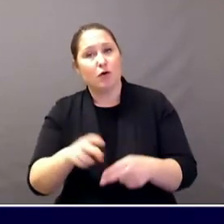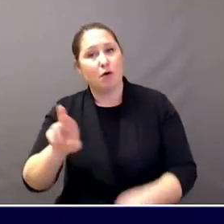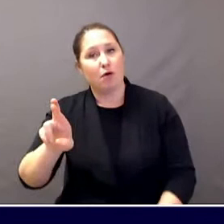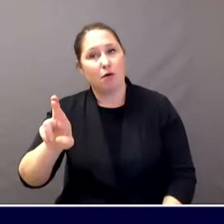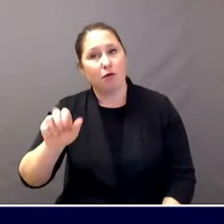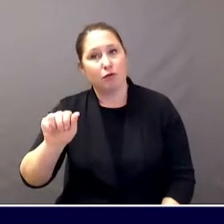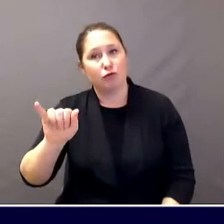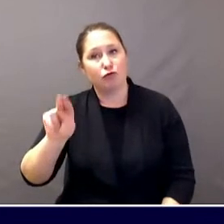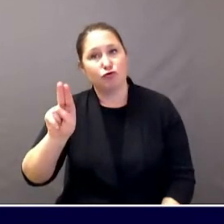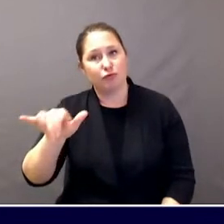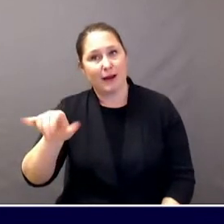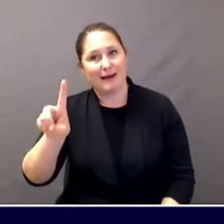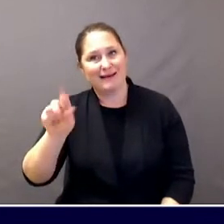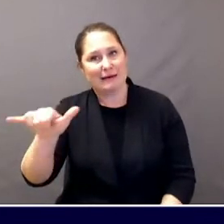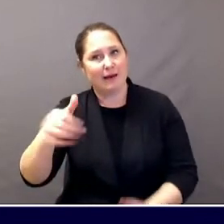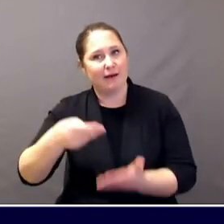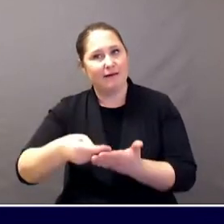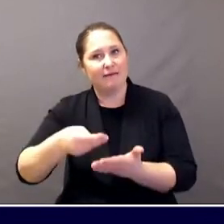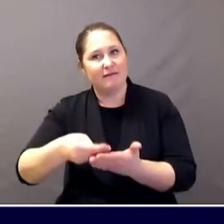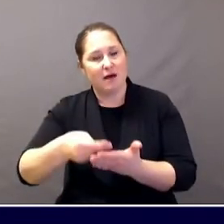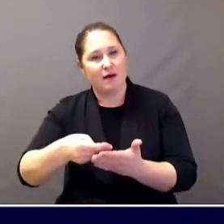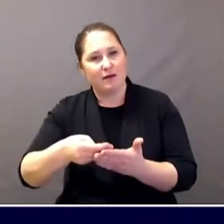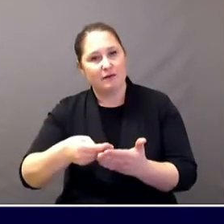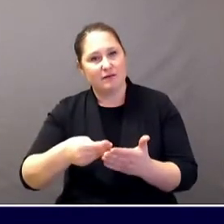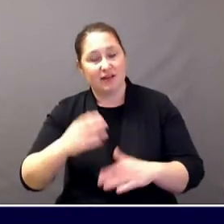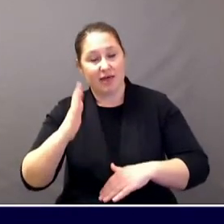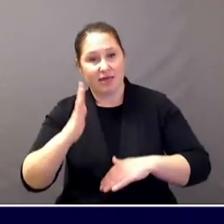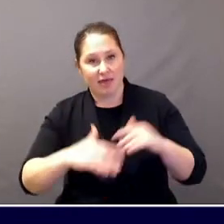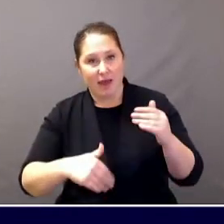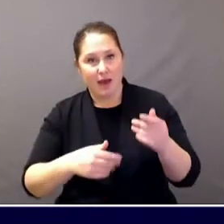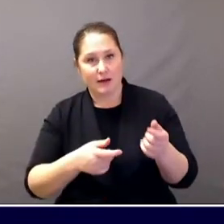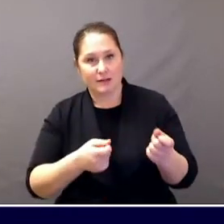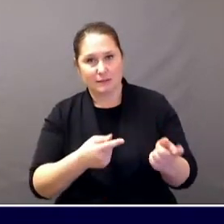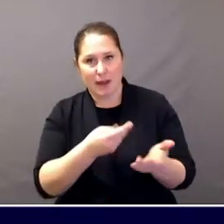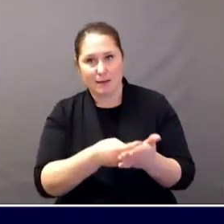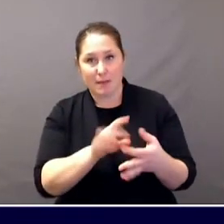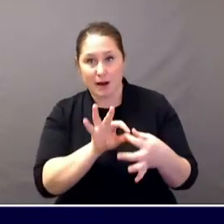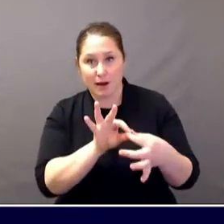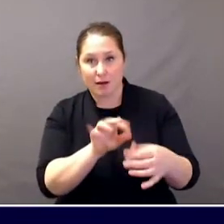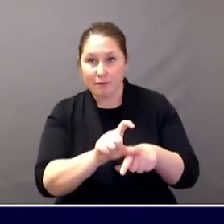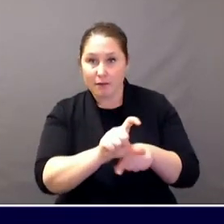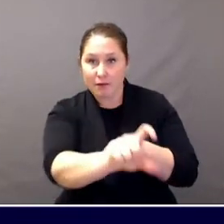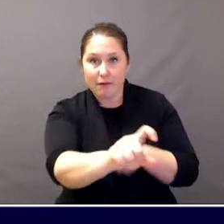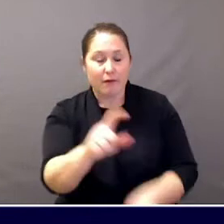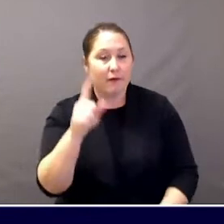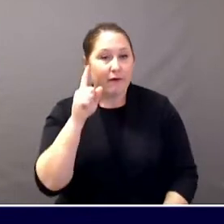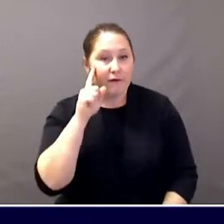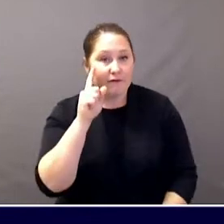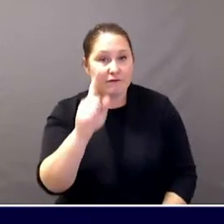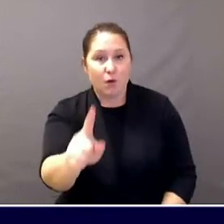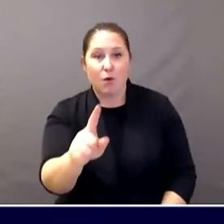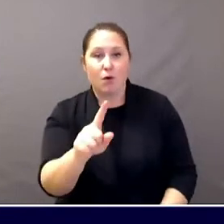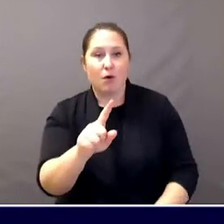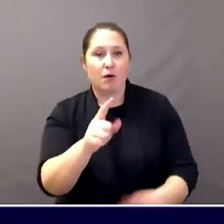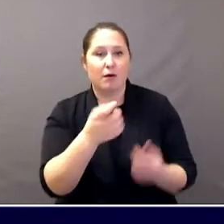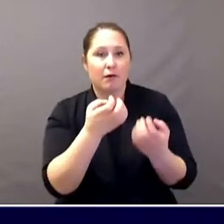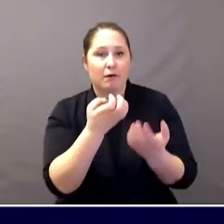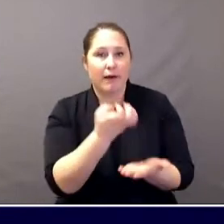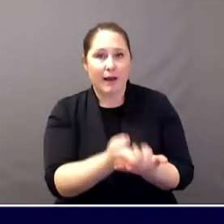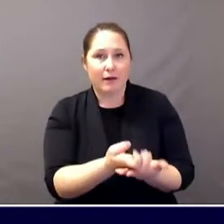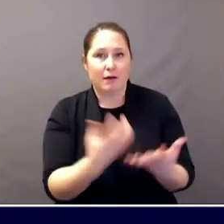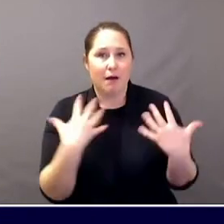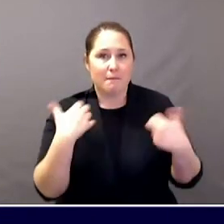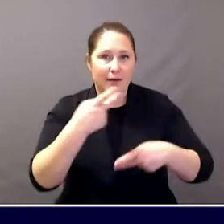additional spending on healthcare and the economic response to the pandemic? One might argue that the moment we're in constitutes a rainy